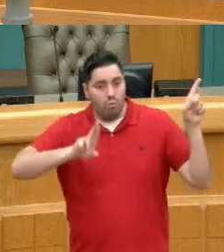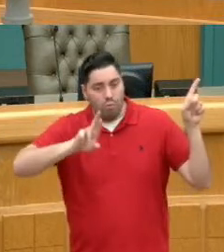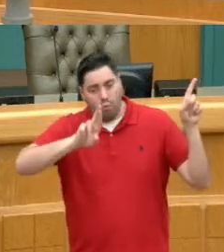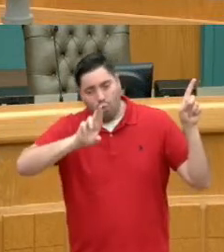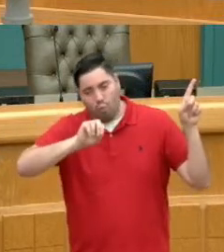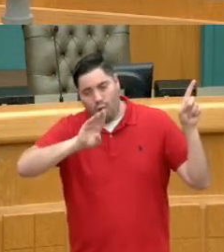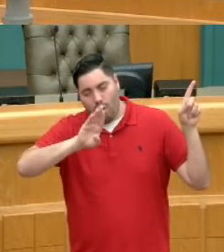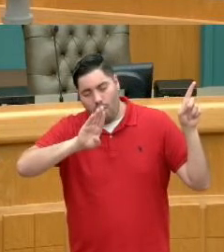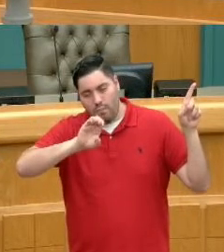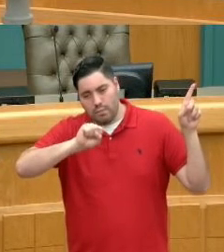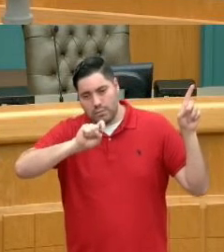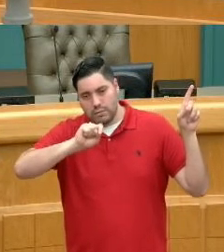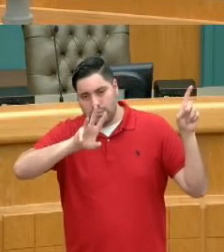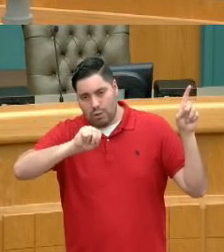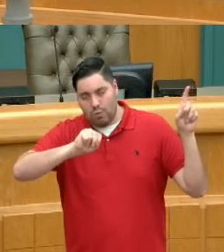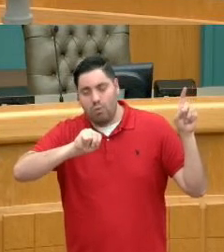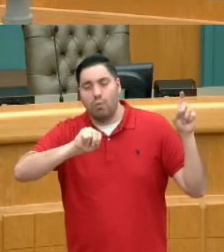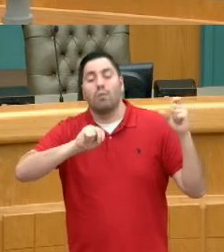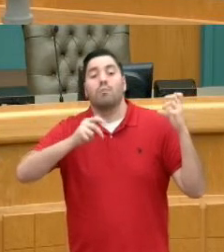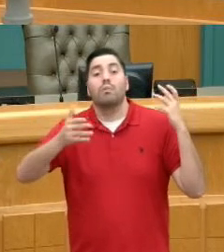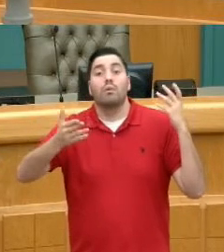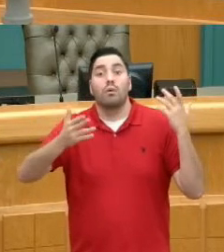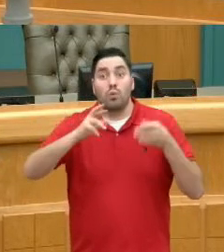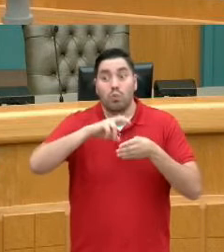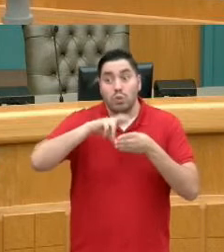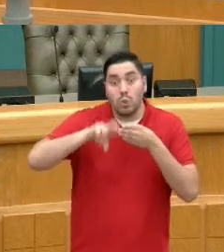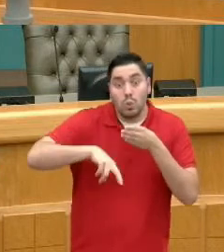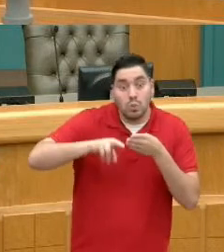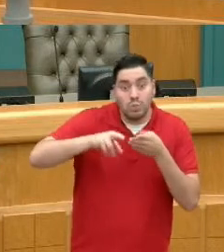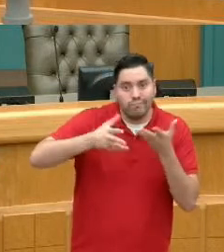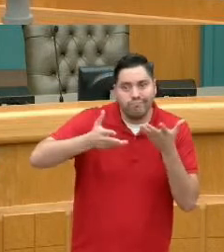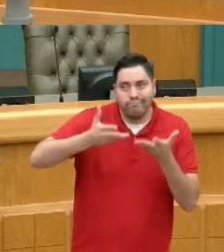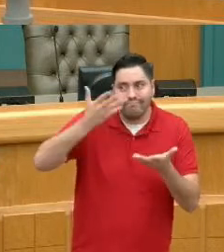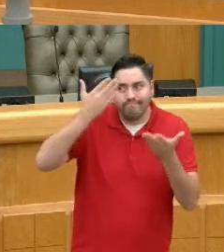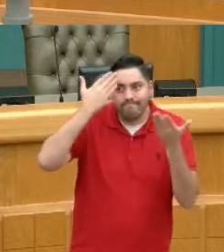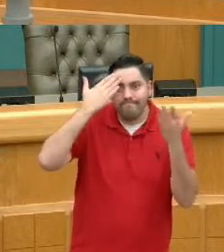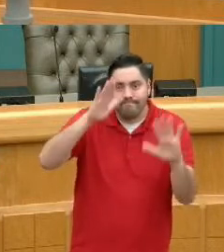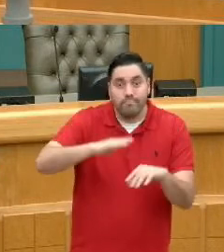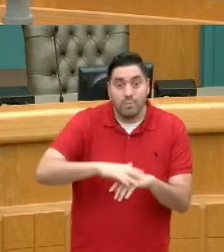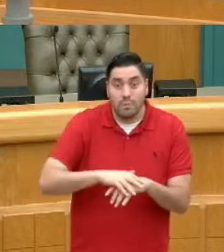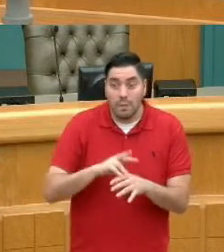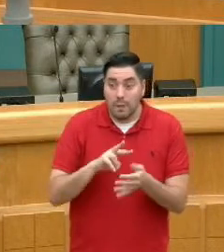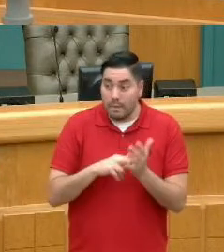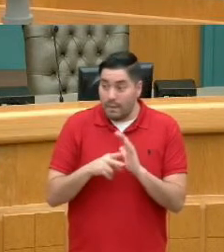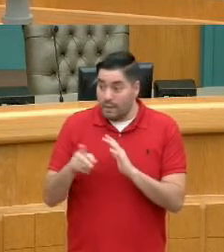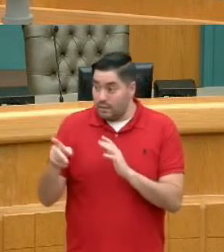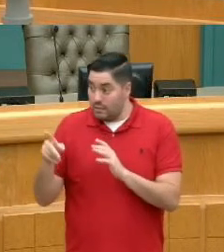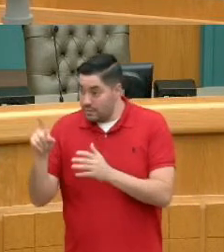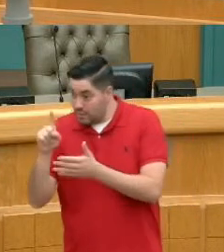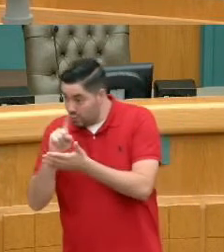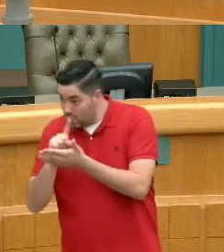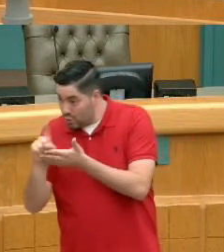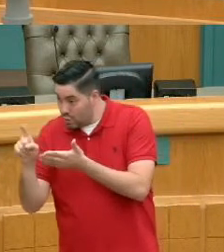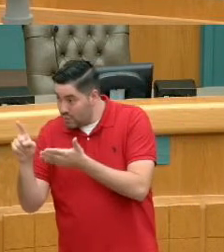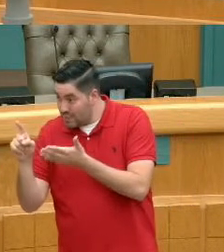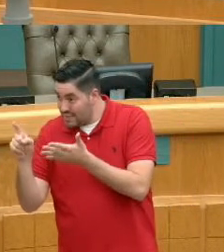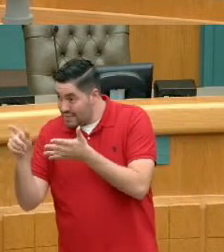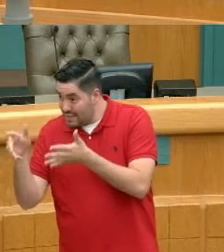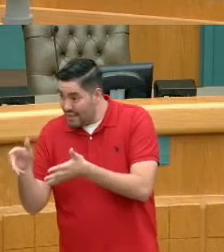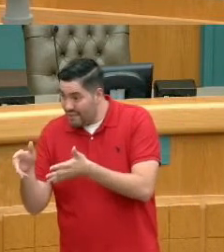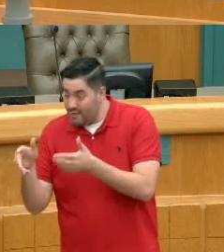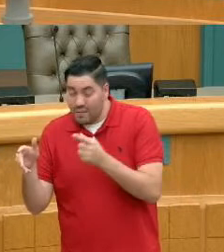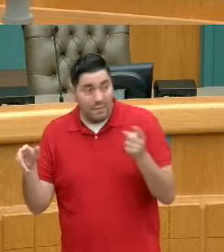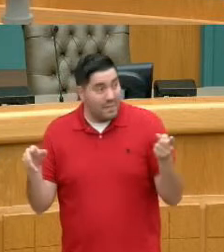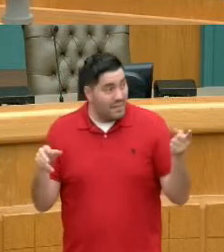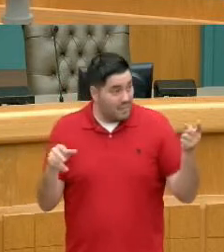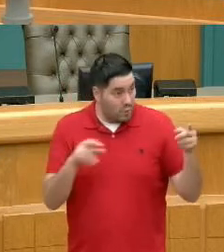but we may not have the results back in time to beat the next 7 days, so we'll see. We'll monitor it. If we get the